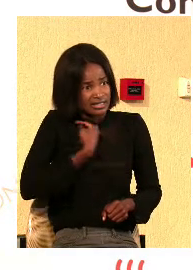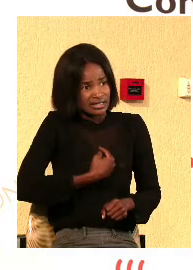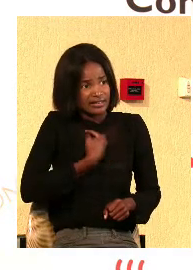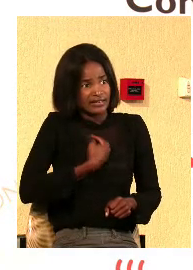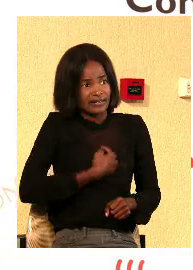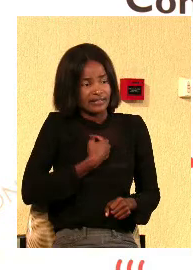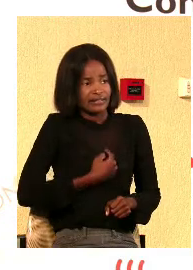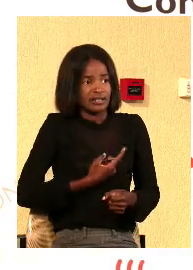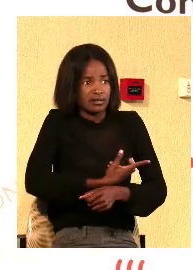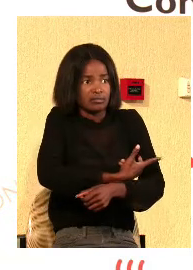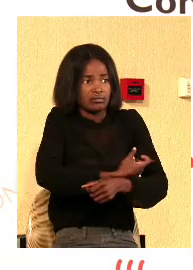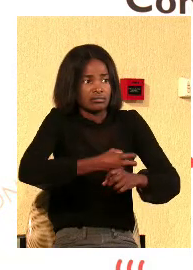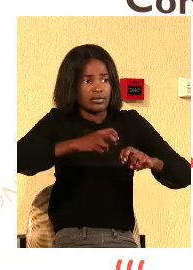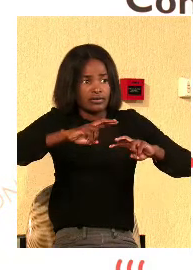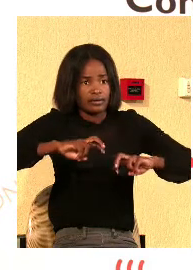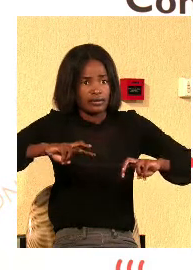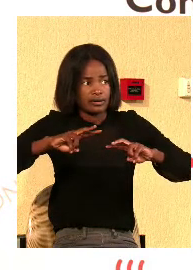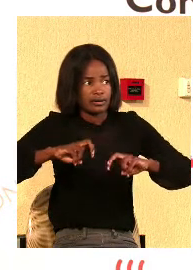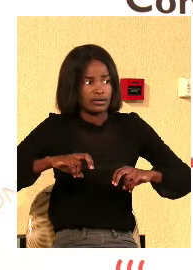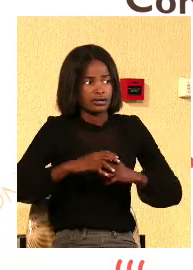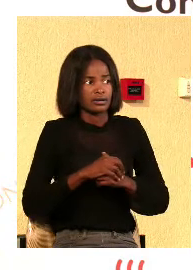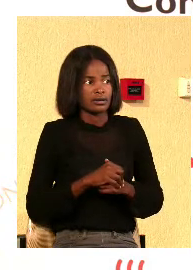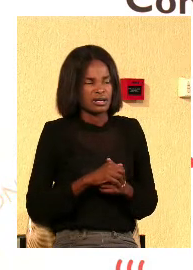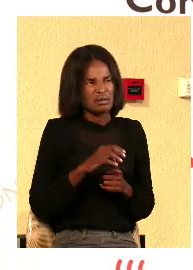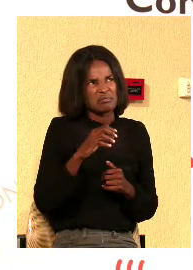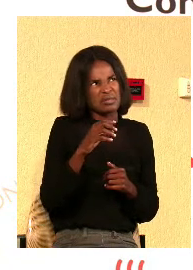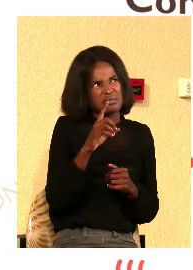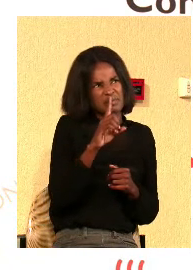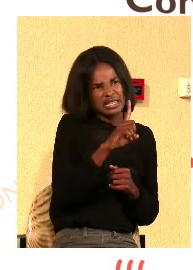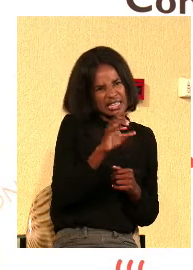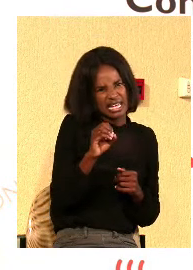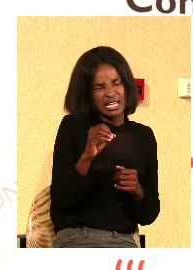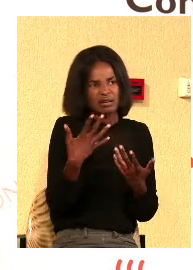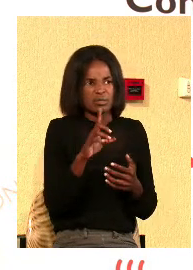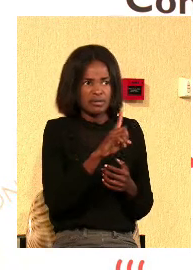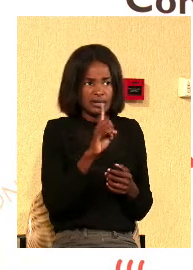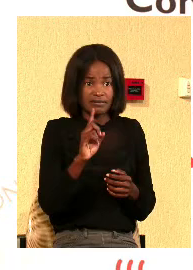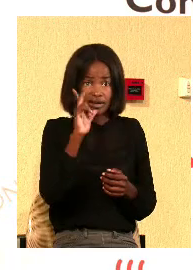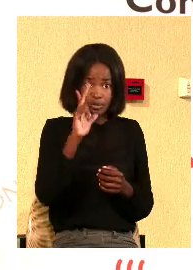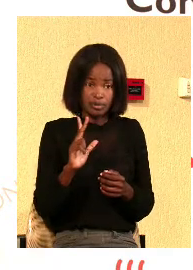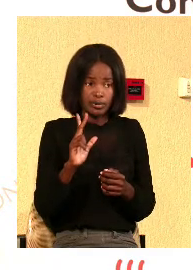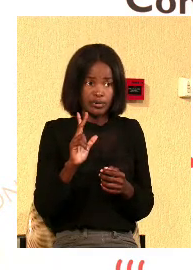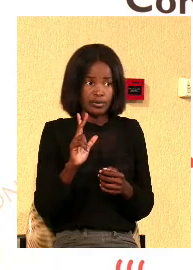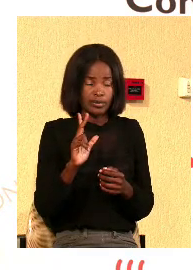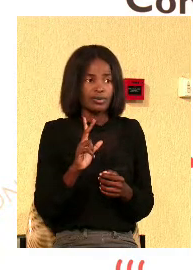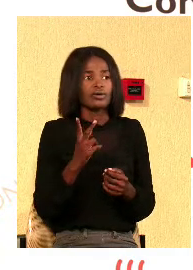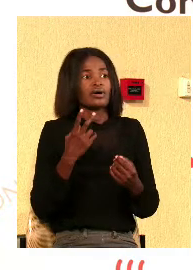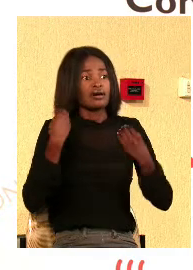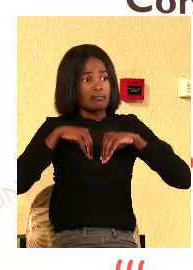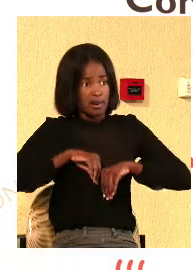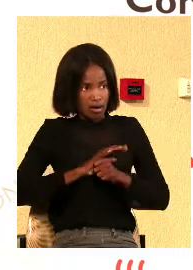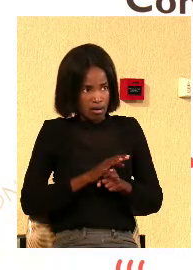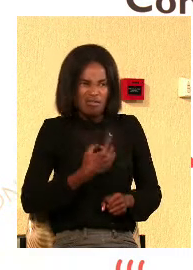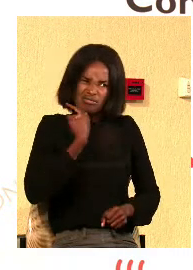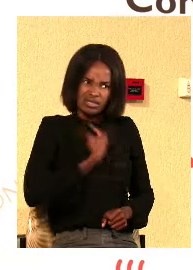10 or 11, but I'm speaking under correction. But in total, there are 16 in the country.